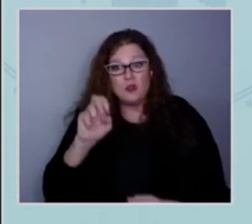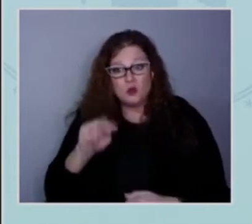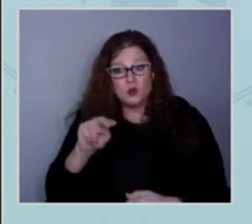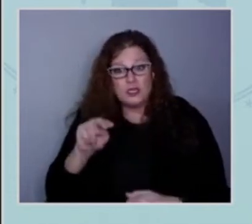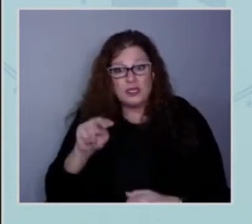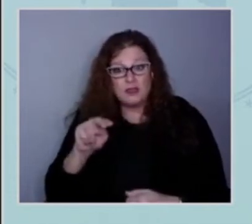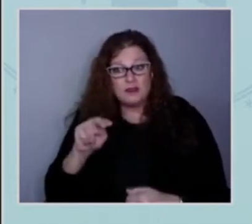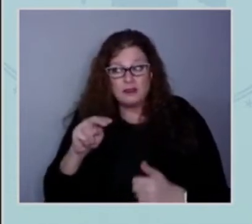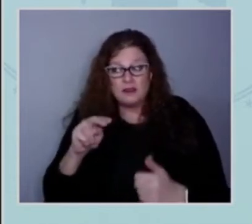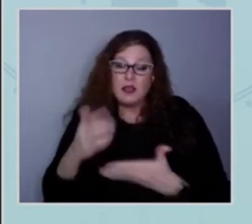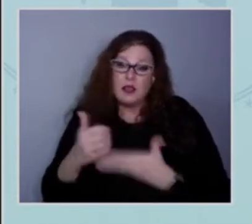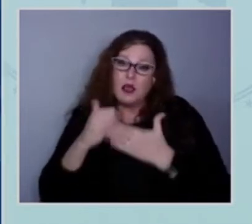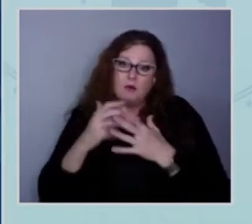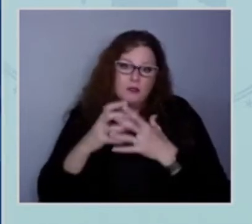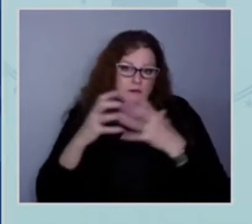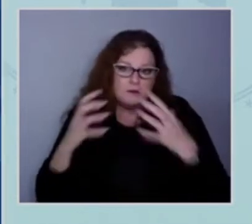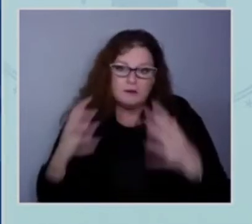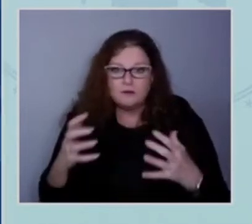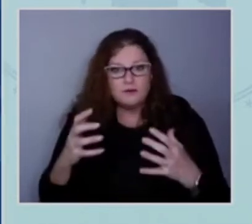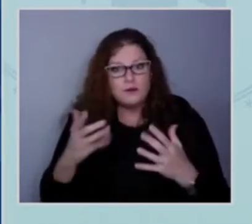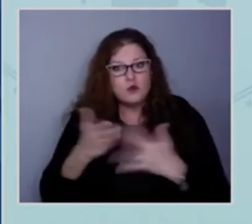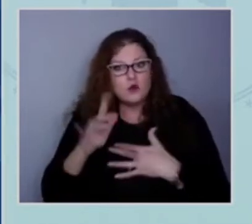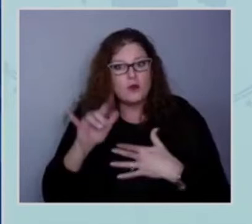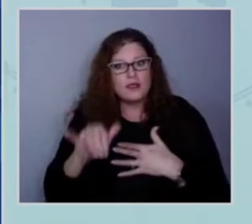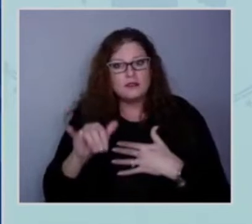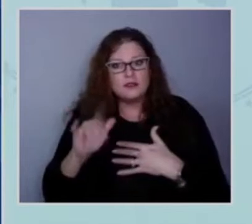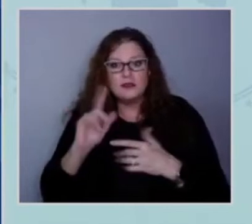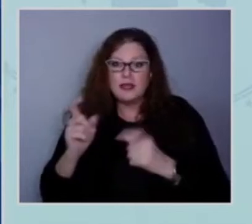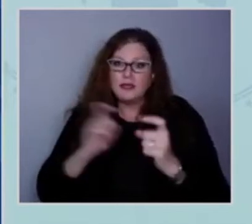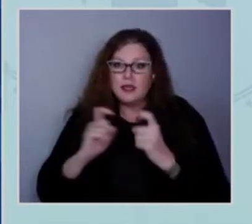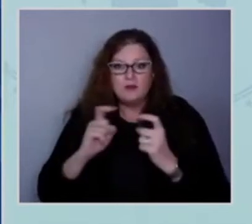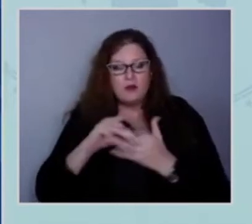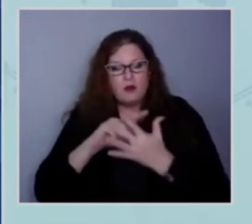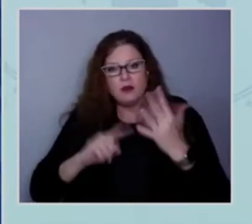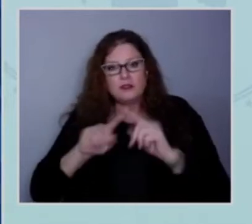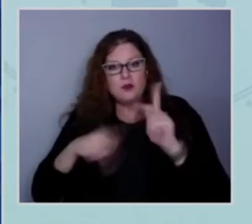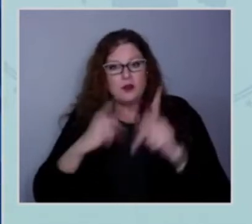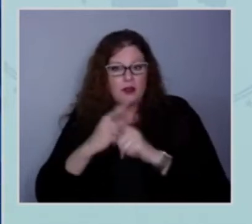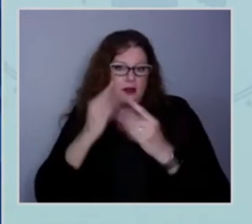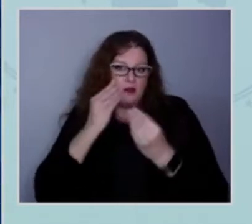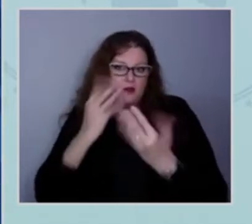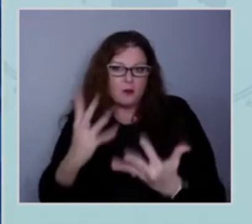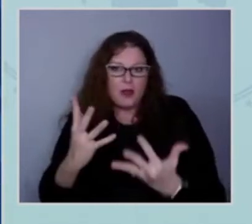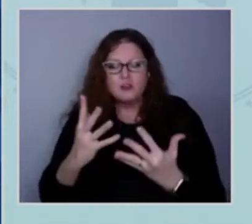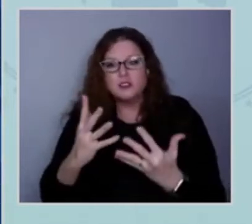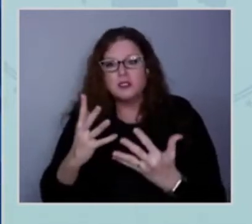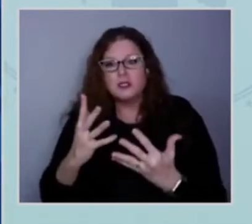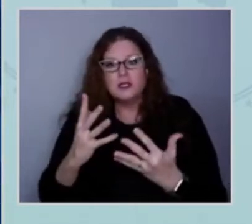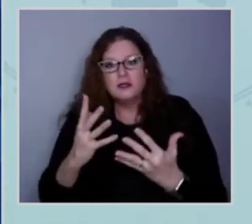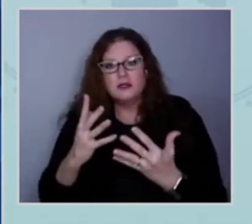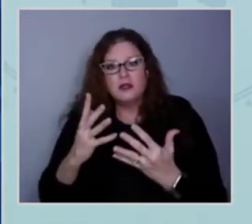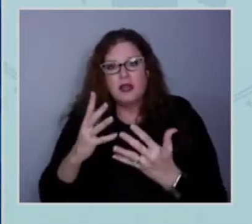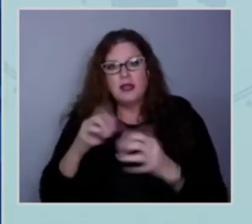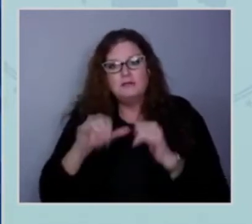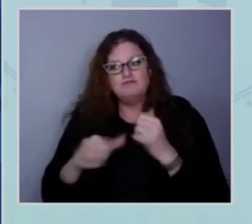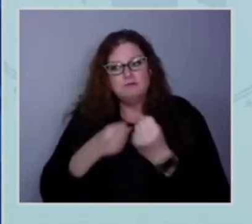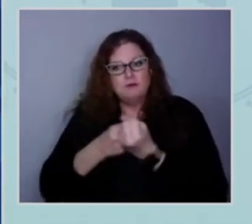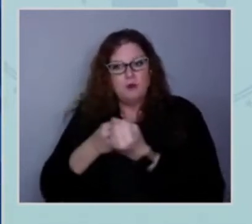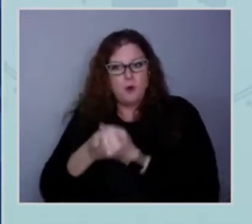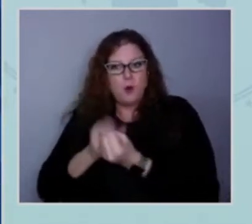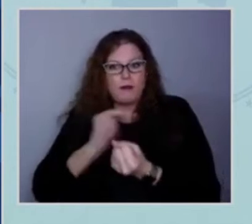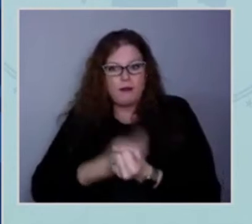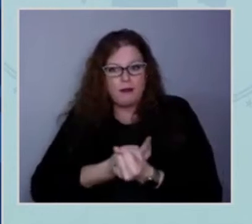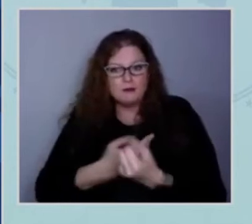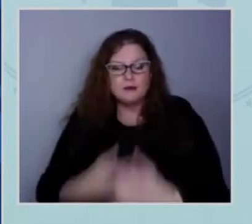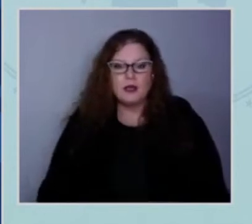30 years. I've been with my union, Unite Here. They've helped us tremendously through this by giving us all type